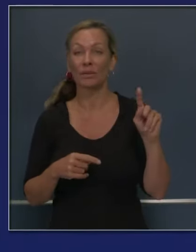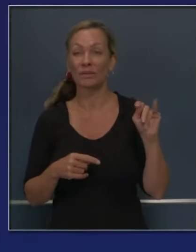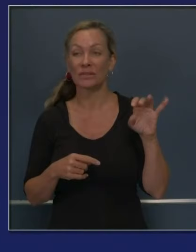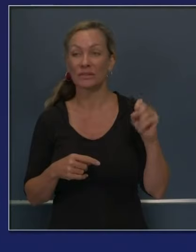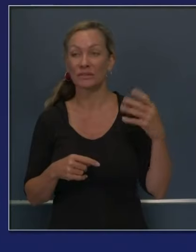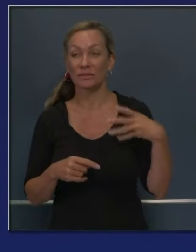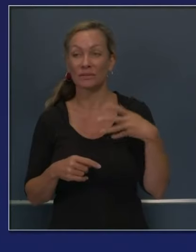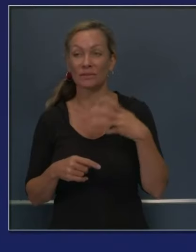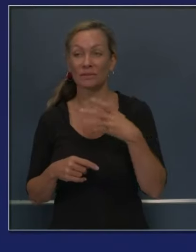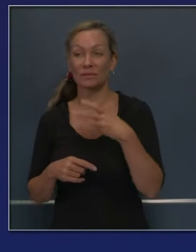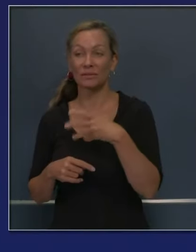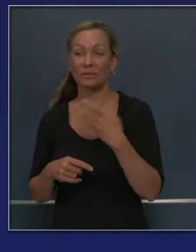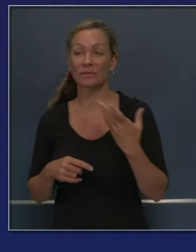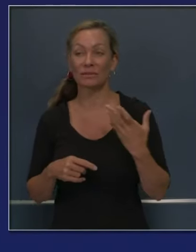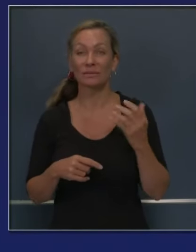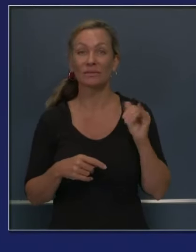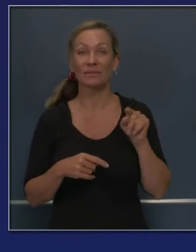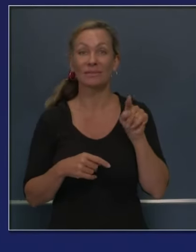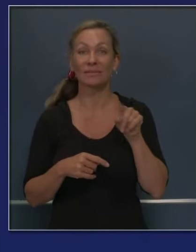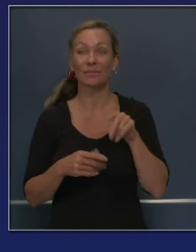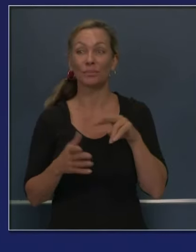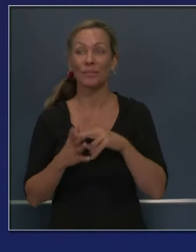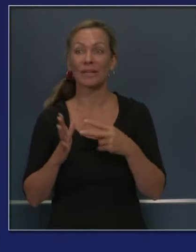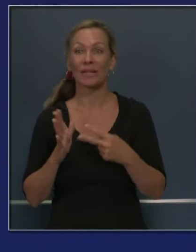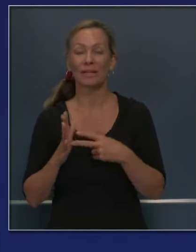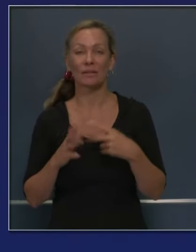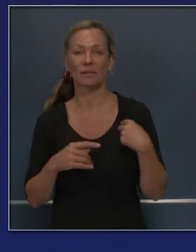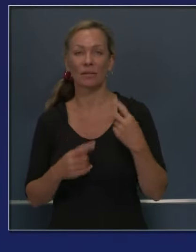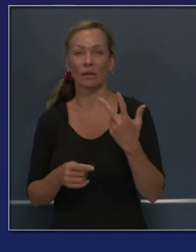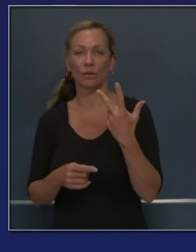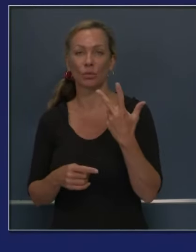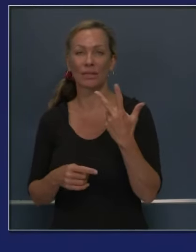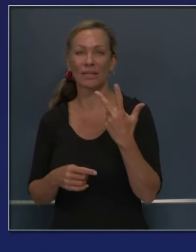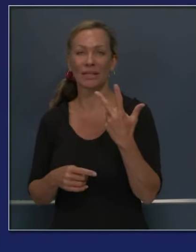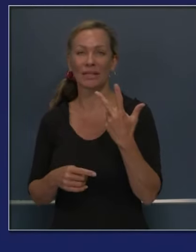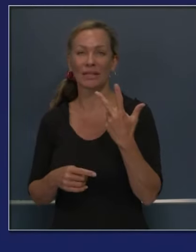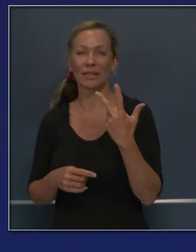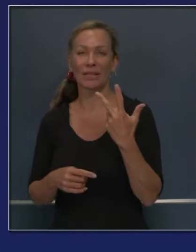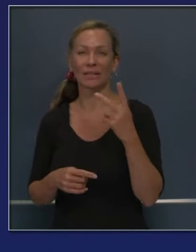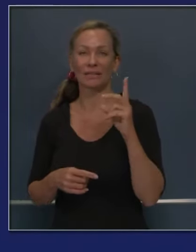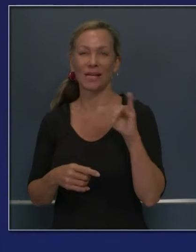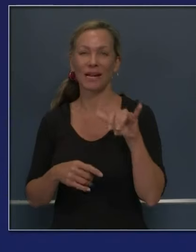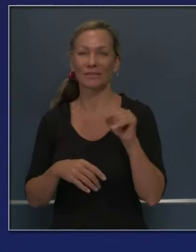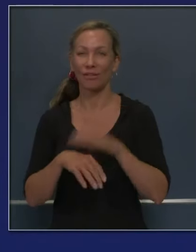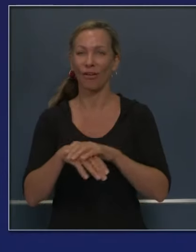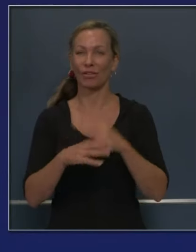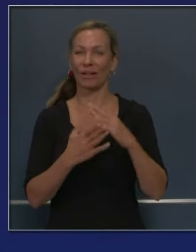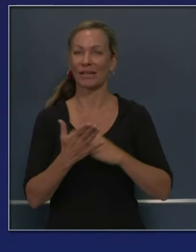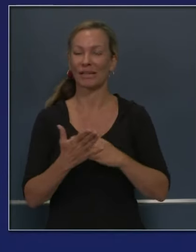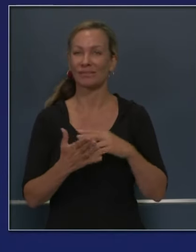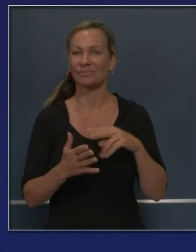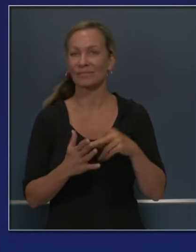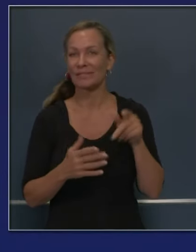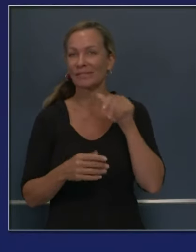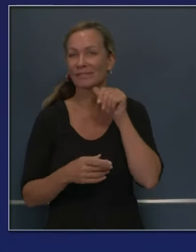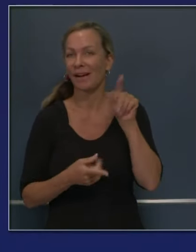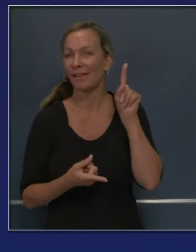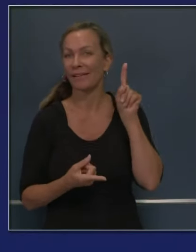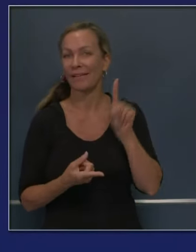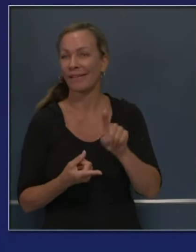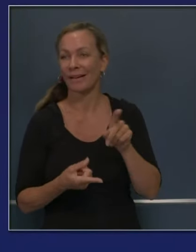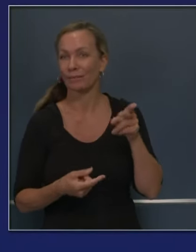for 3 days. What is not as familiar is that we are seeing a decline in the total number of counties on the monitoring